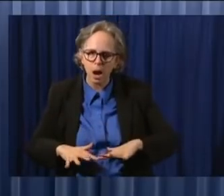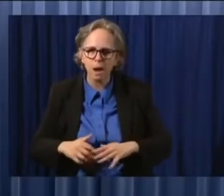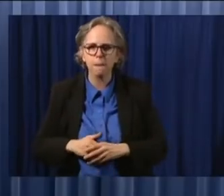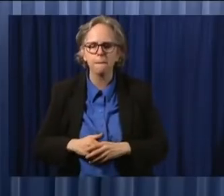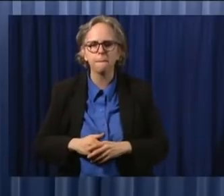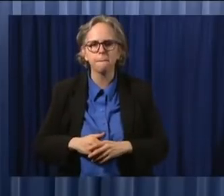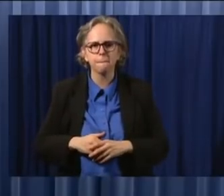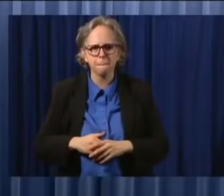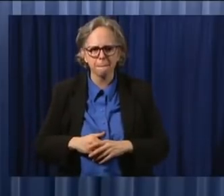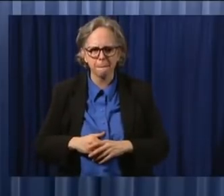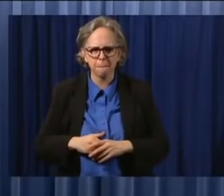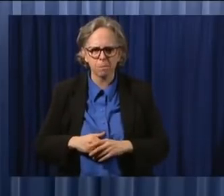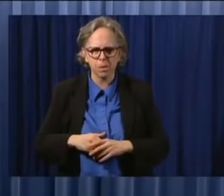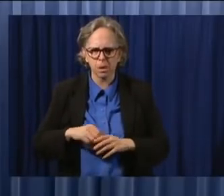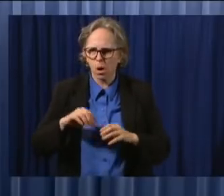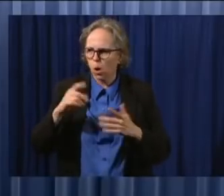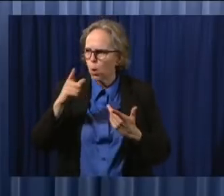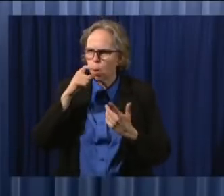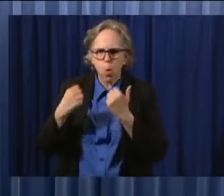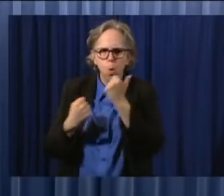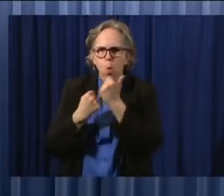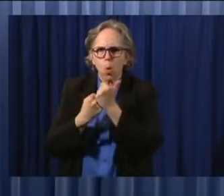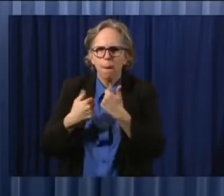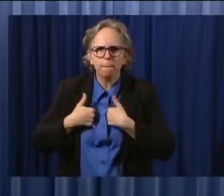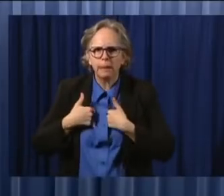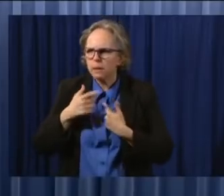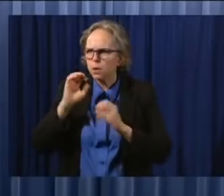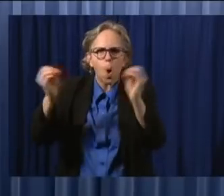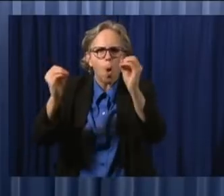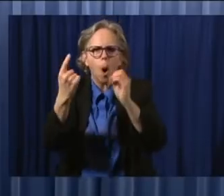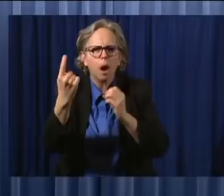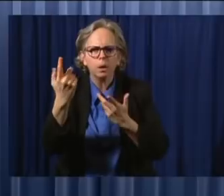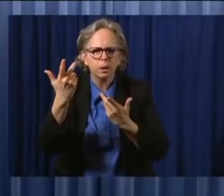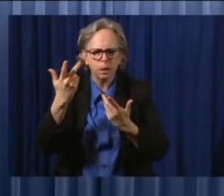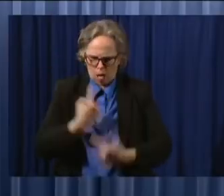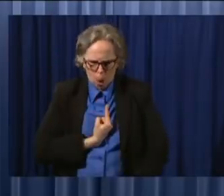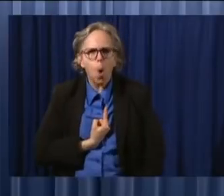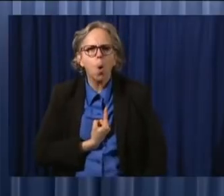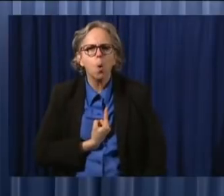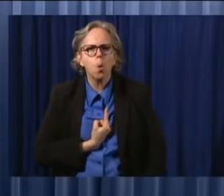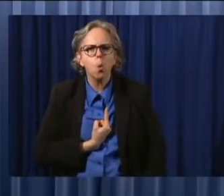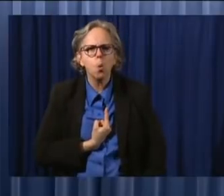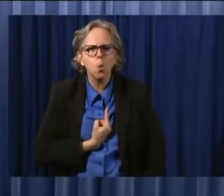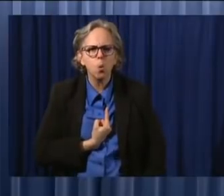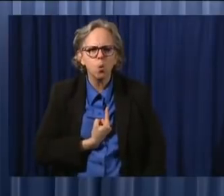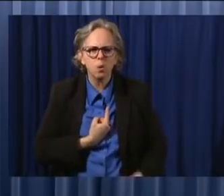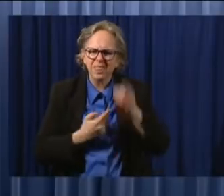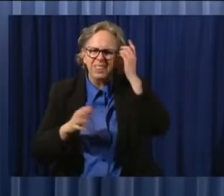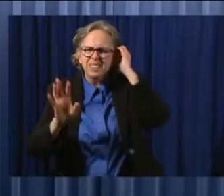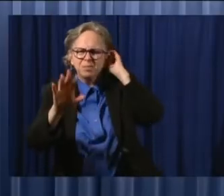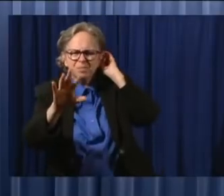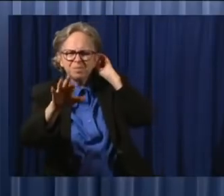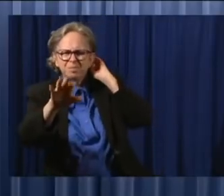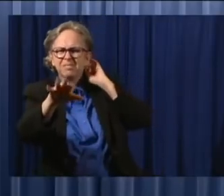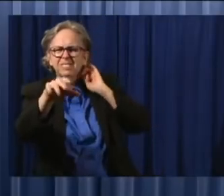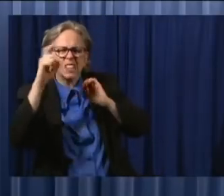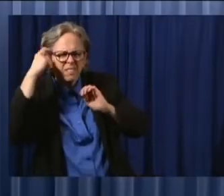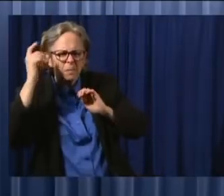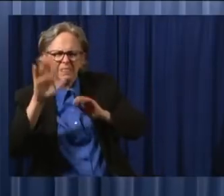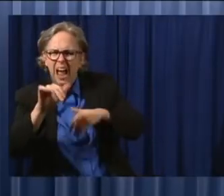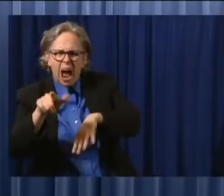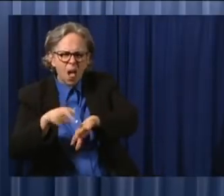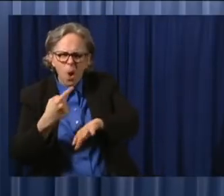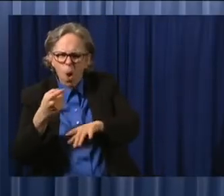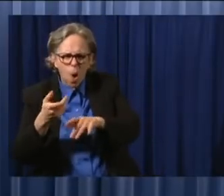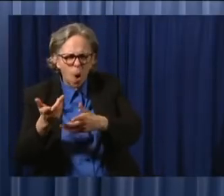me, so. How long were you on that second one? That was off